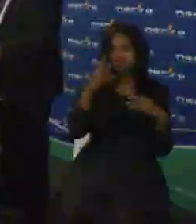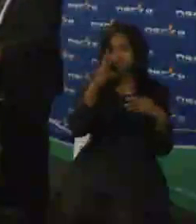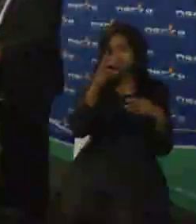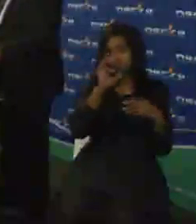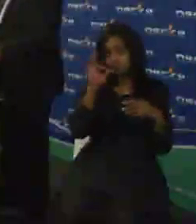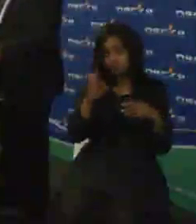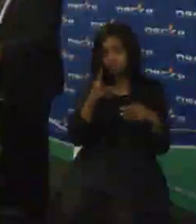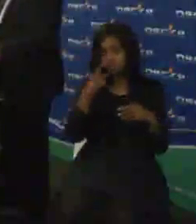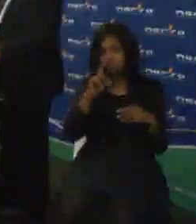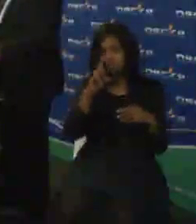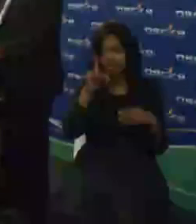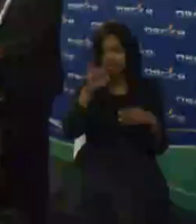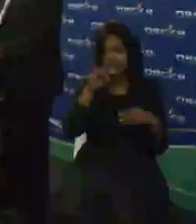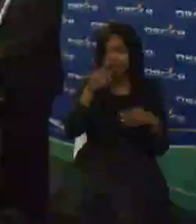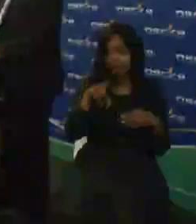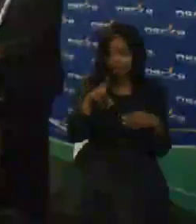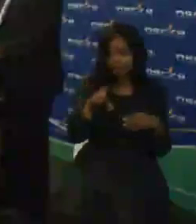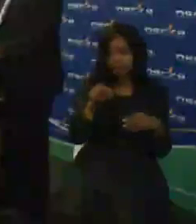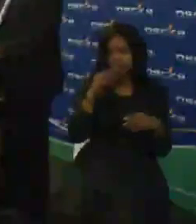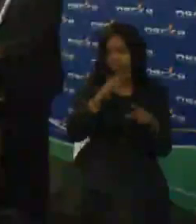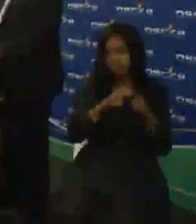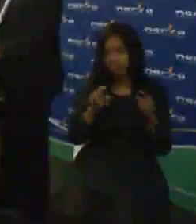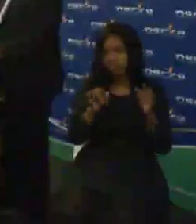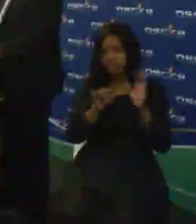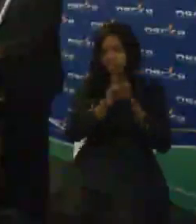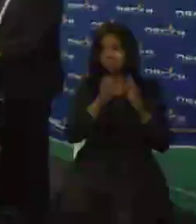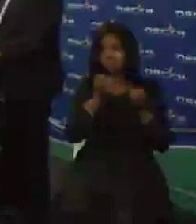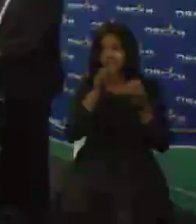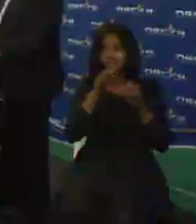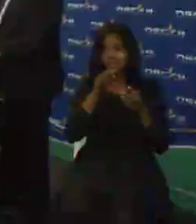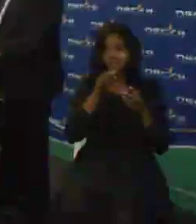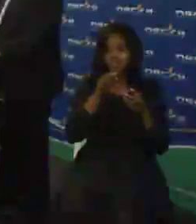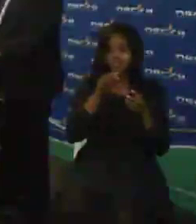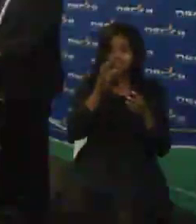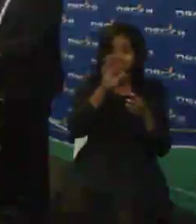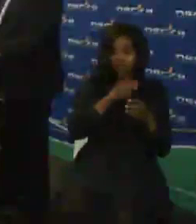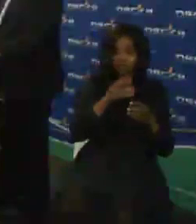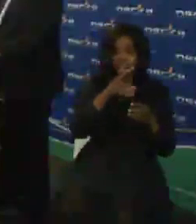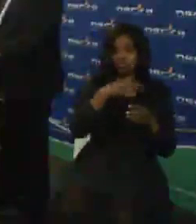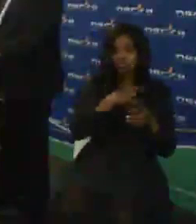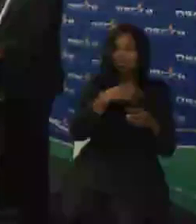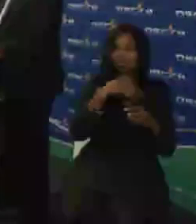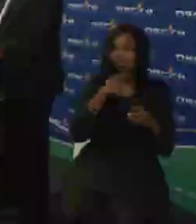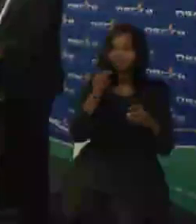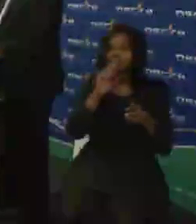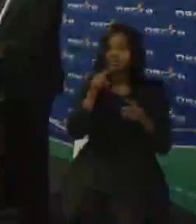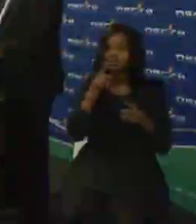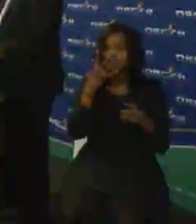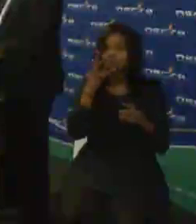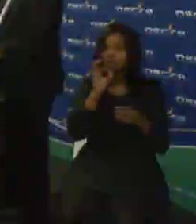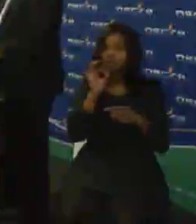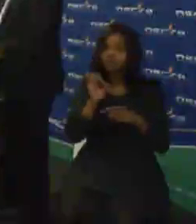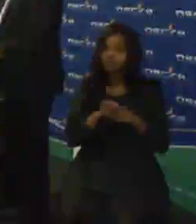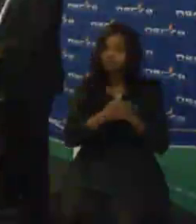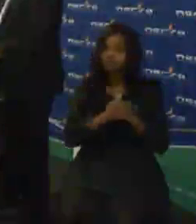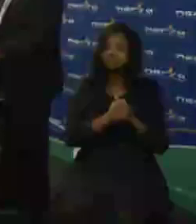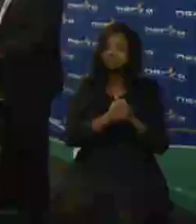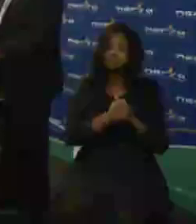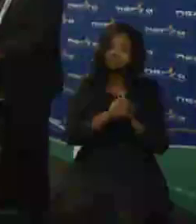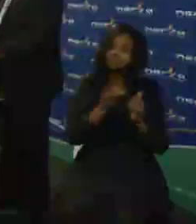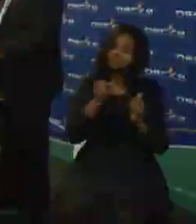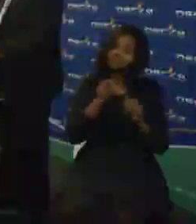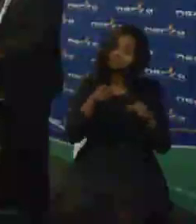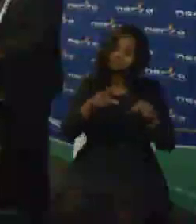of IPPs, by implication you're giving Eskom for its own costs only 4%.